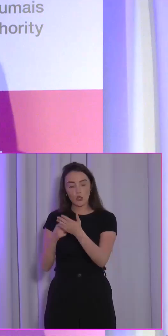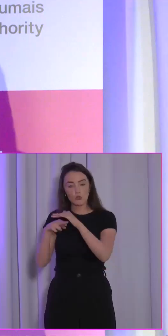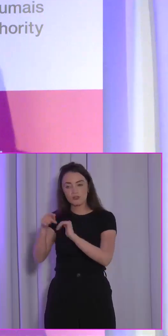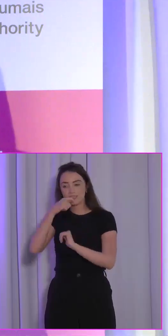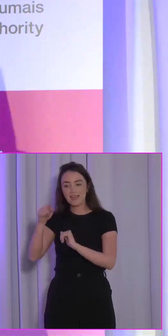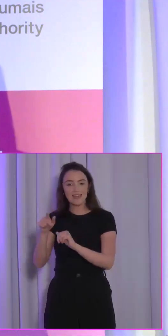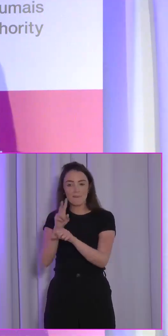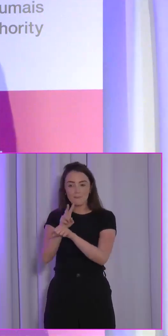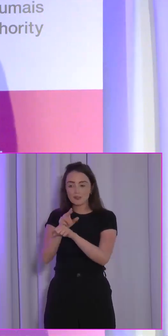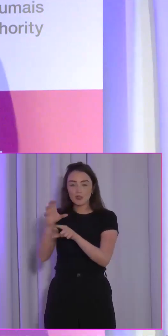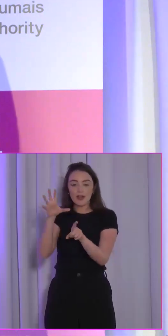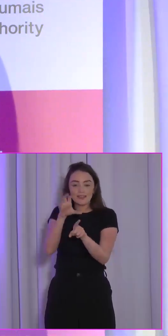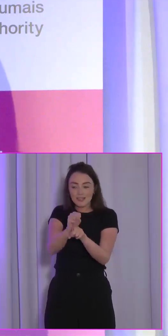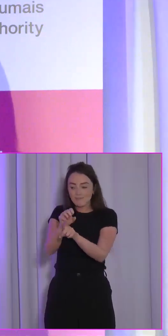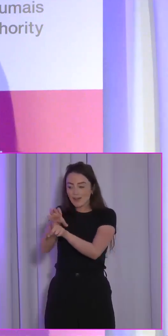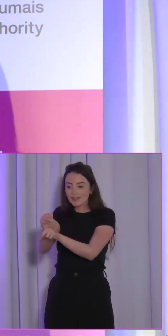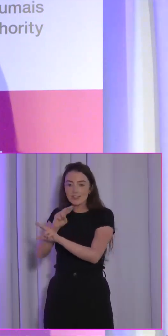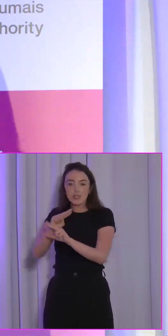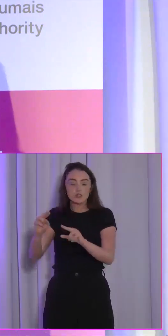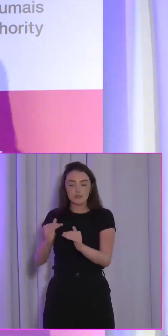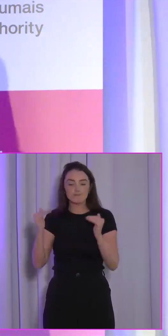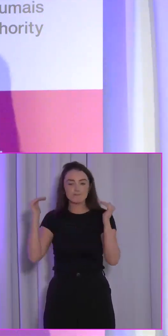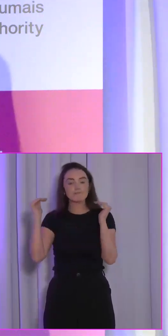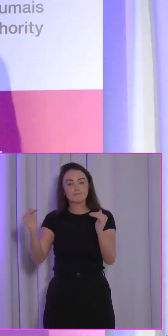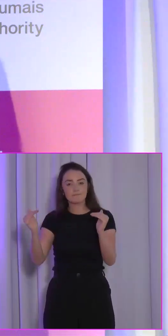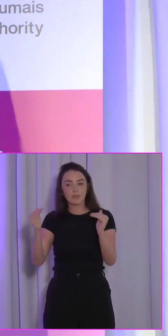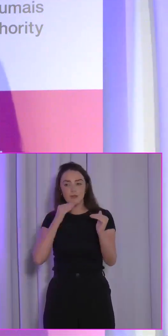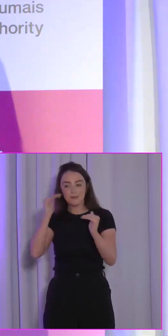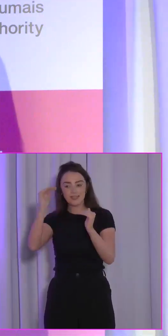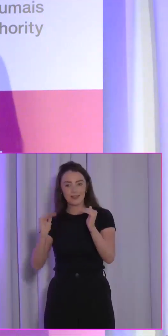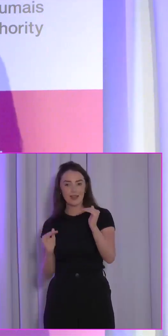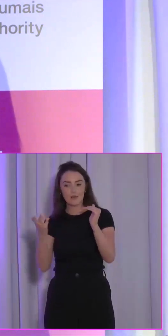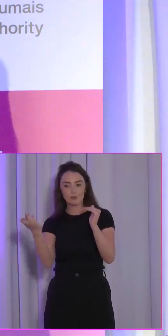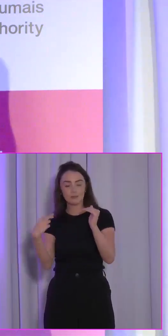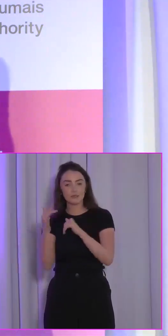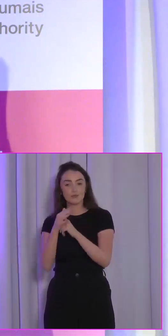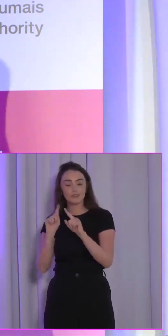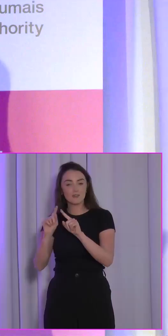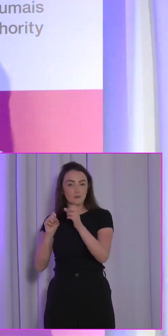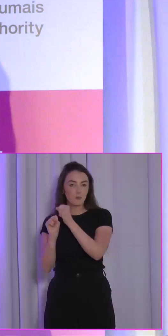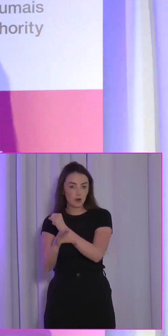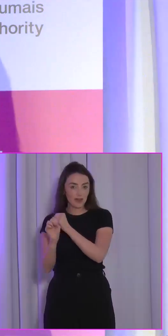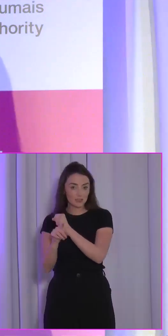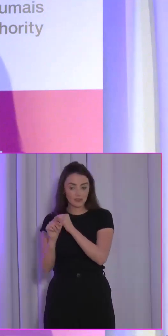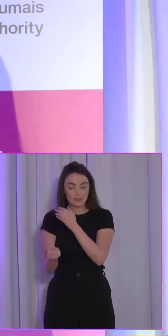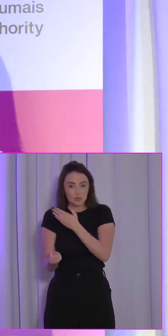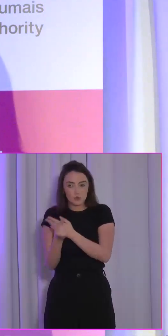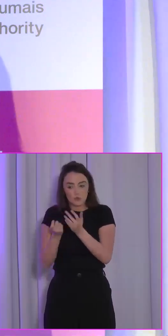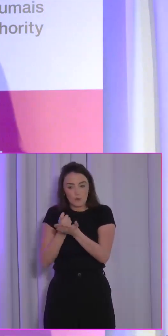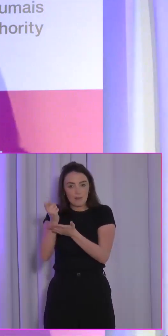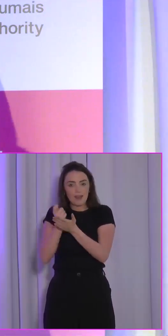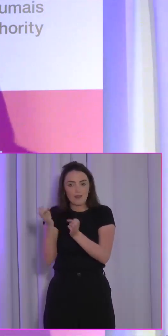not identifying this substandard provision, and that there's a lack of responsiveness from broadcasters when these issues are being complained